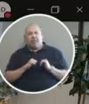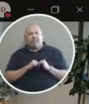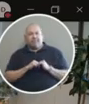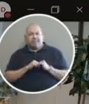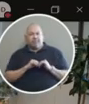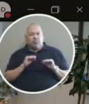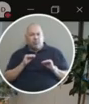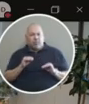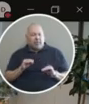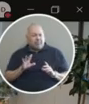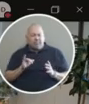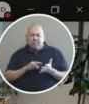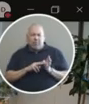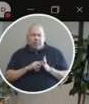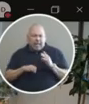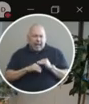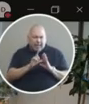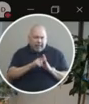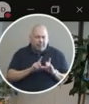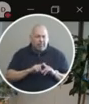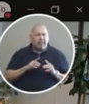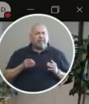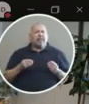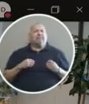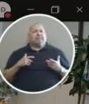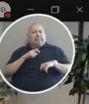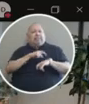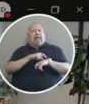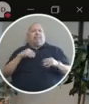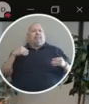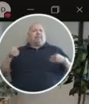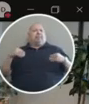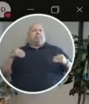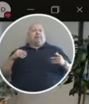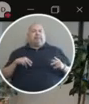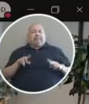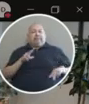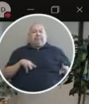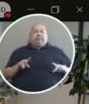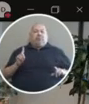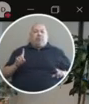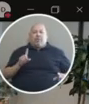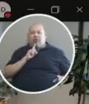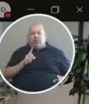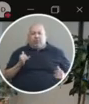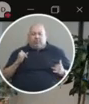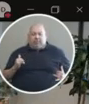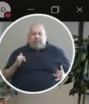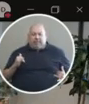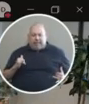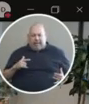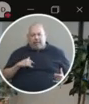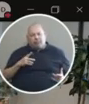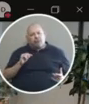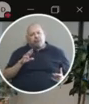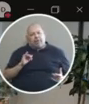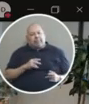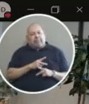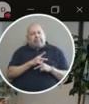it on in the future, but will give us the flexibility to assess where we are at. I'm just trying